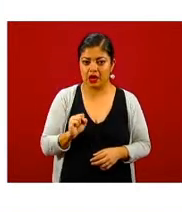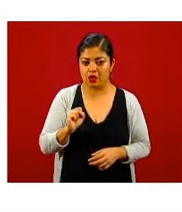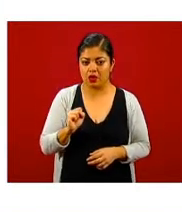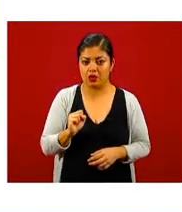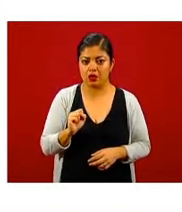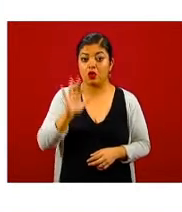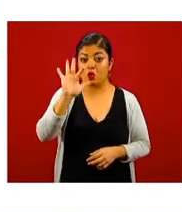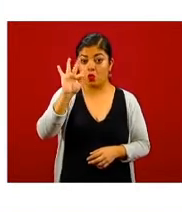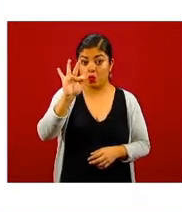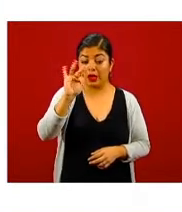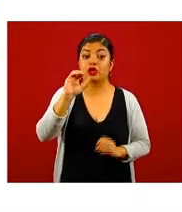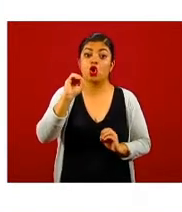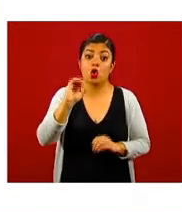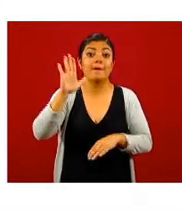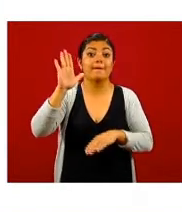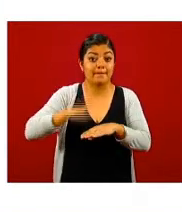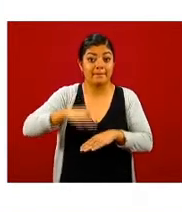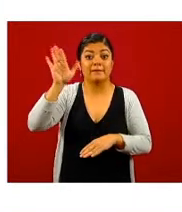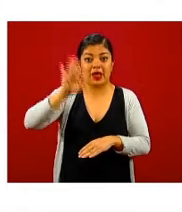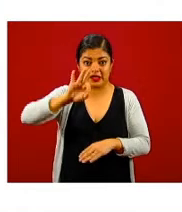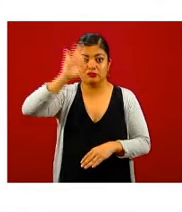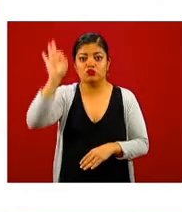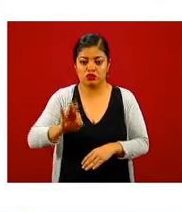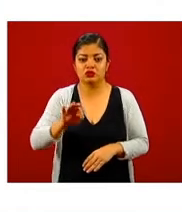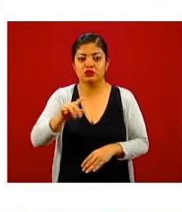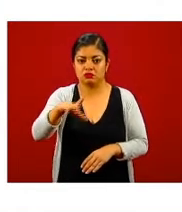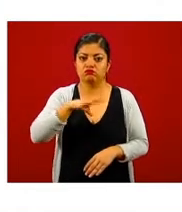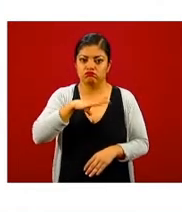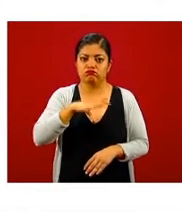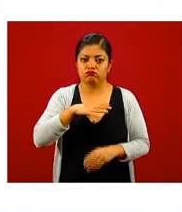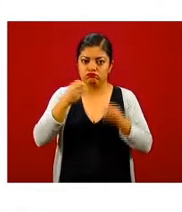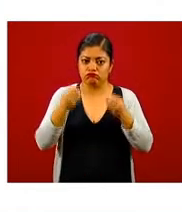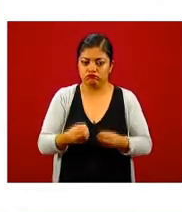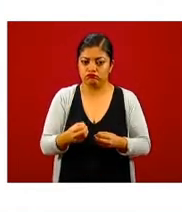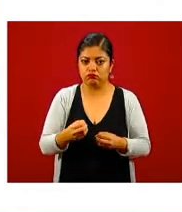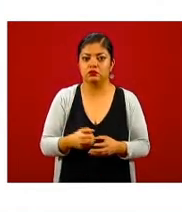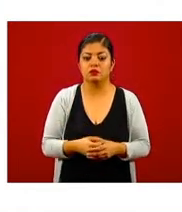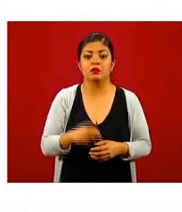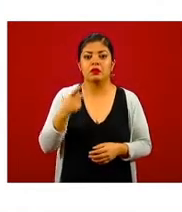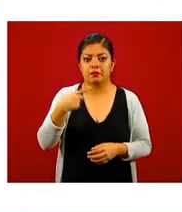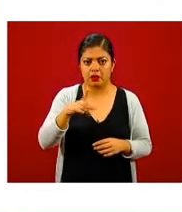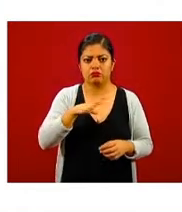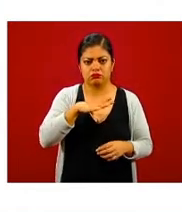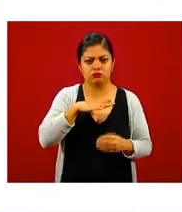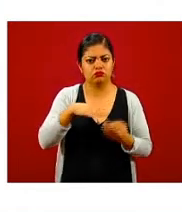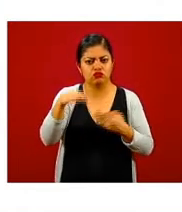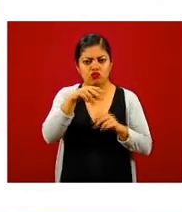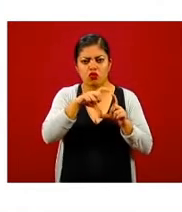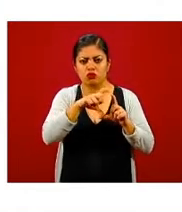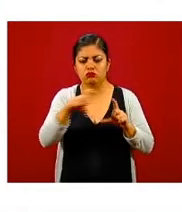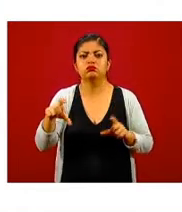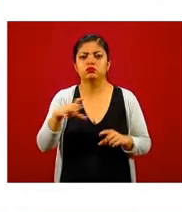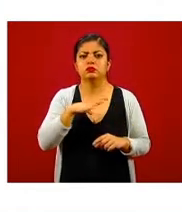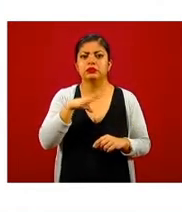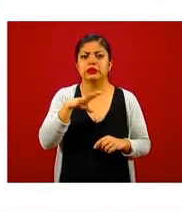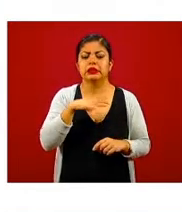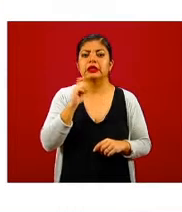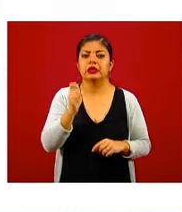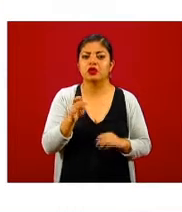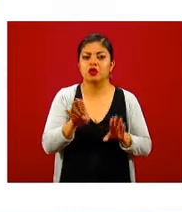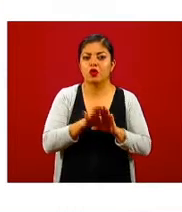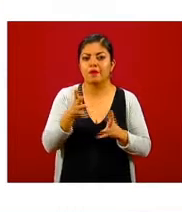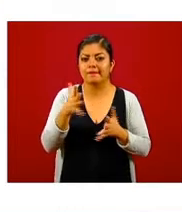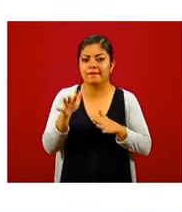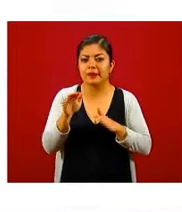Chiapas, Veracruz, and Sinaloa at 40%. So they have their occupancy rate at 40% or